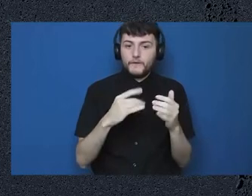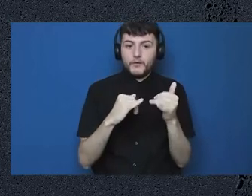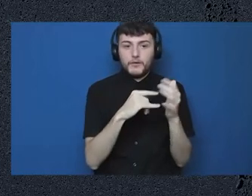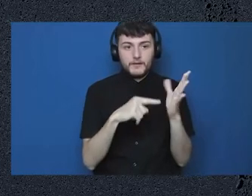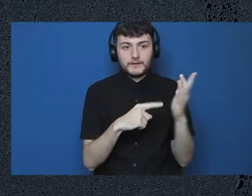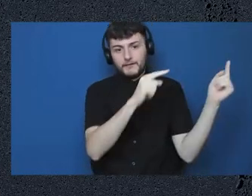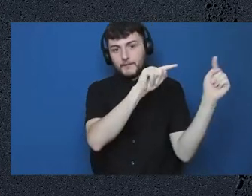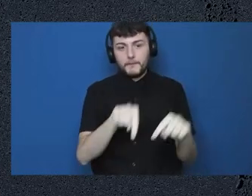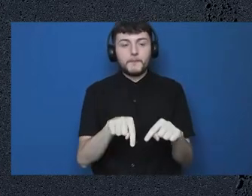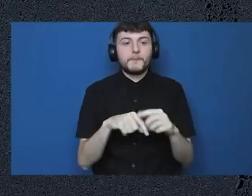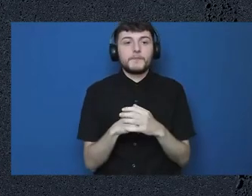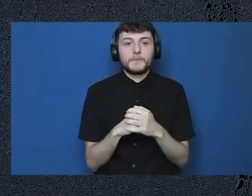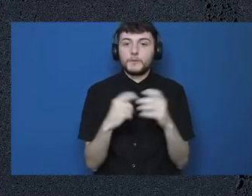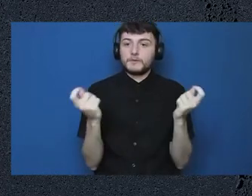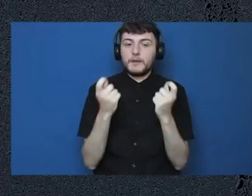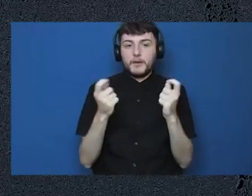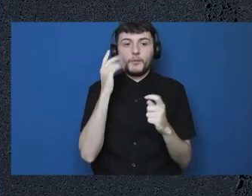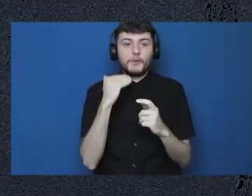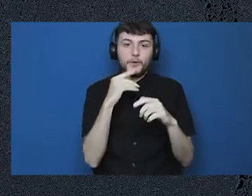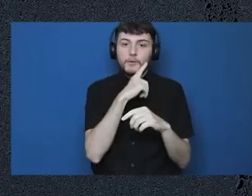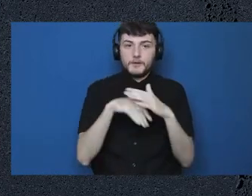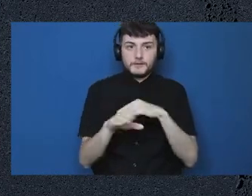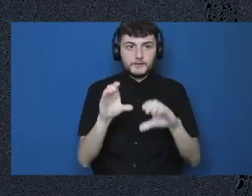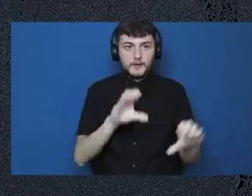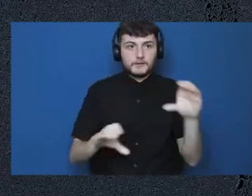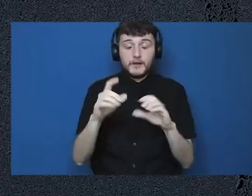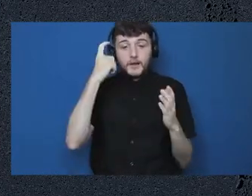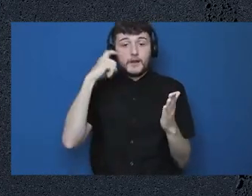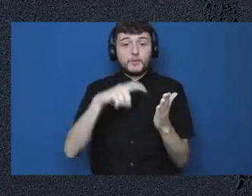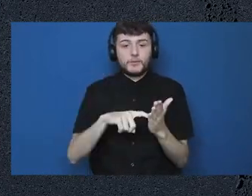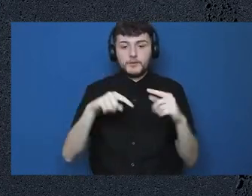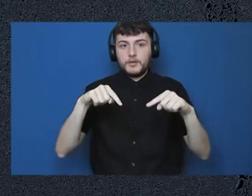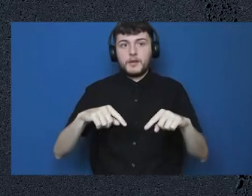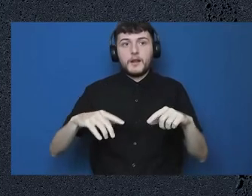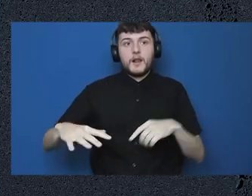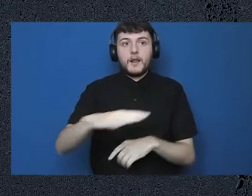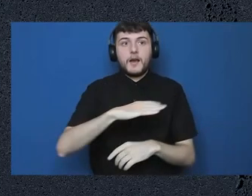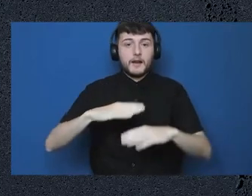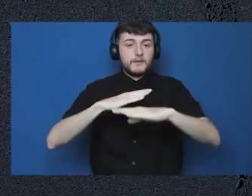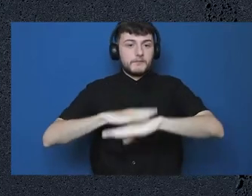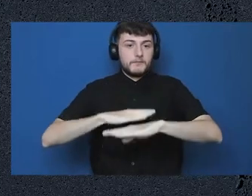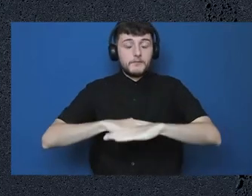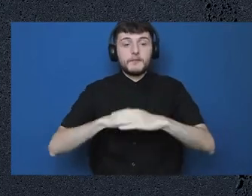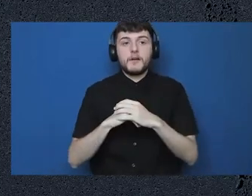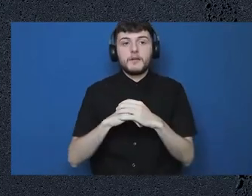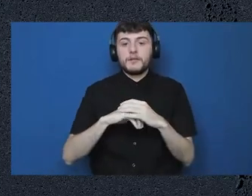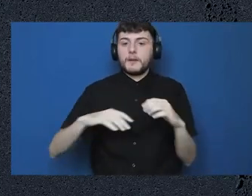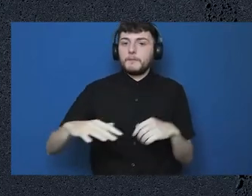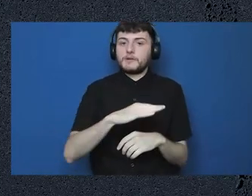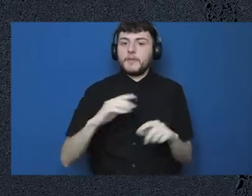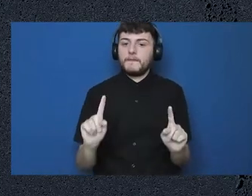here. I want to acknowledge that we are on this land, this place of the first